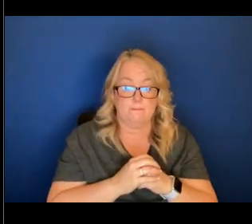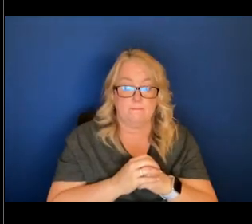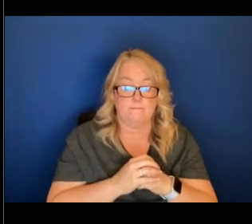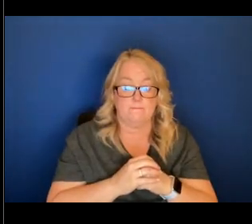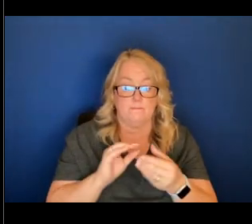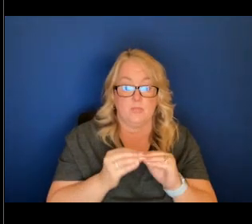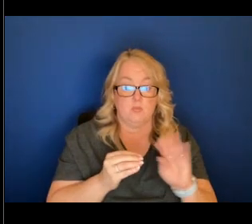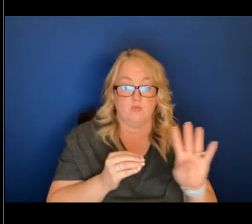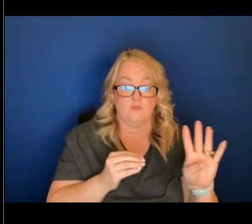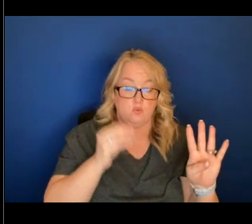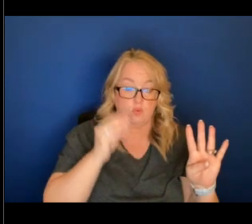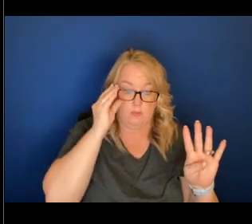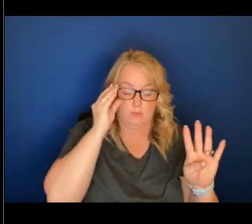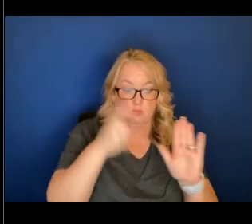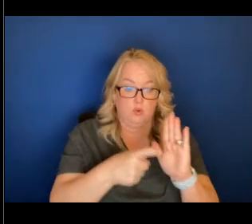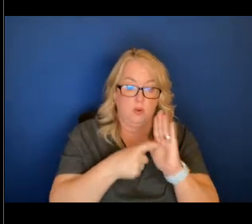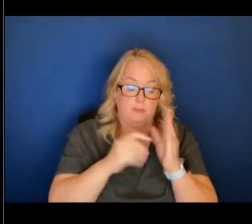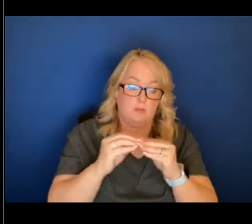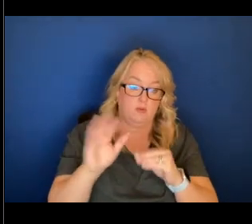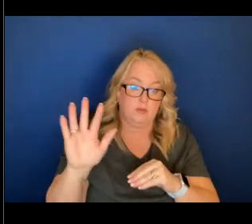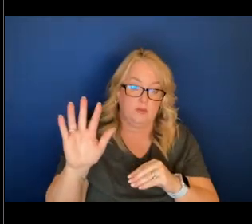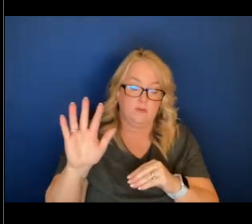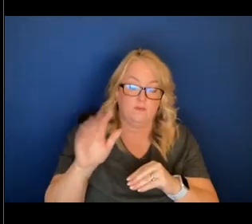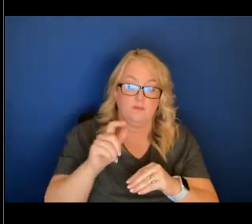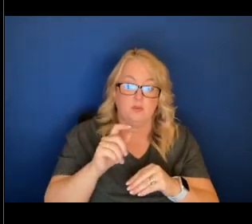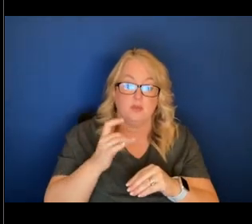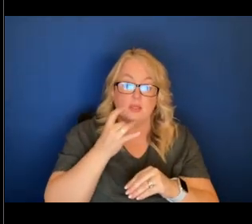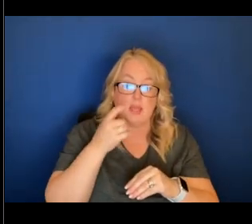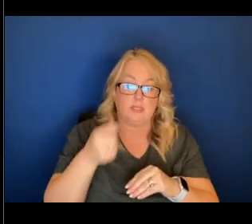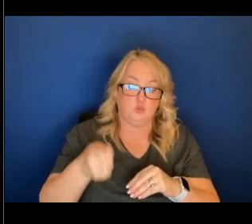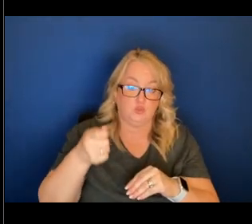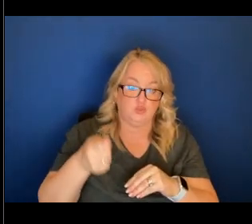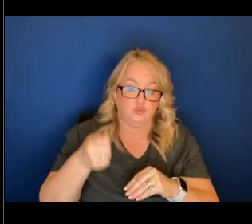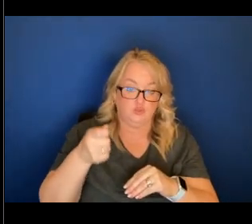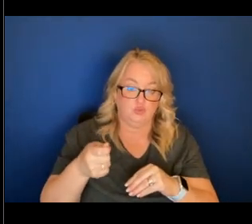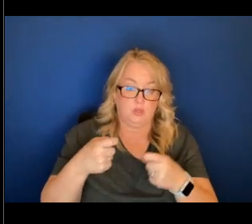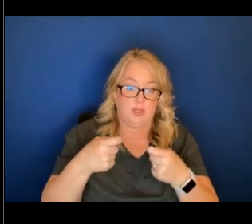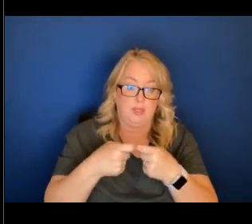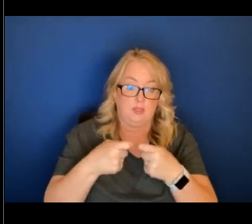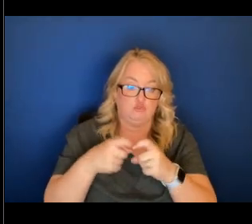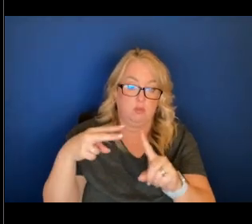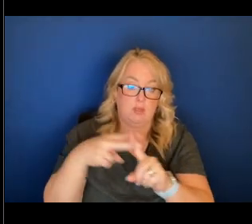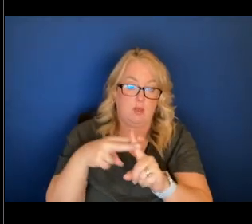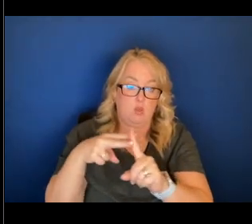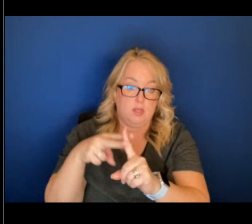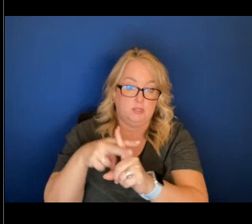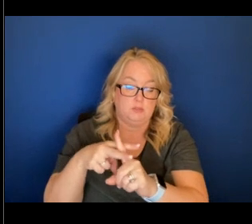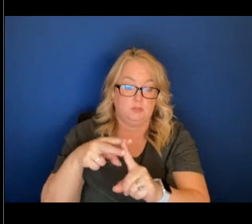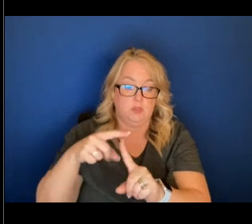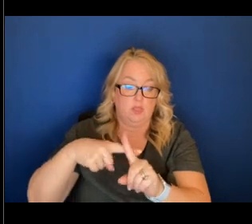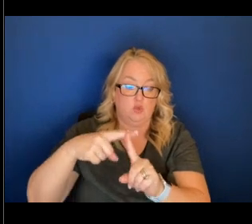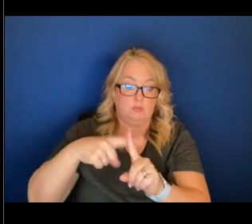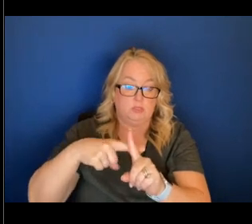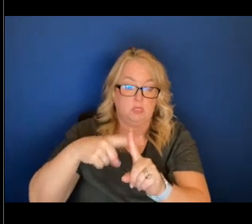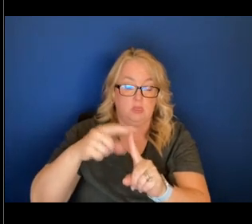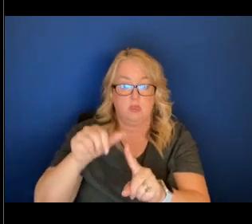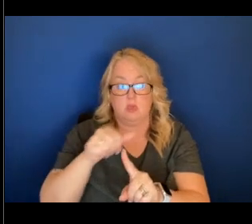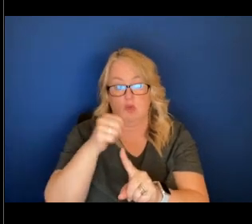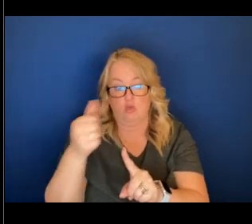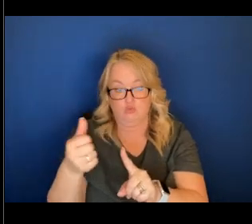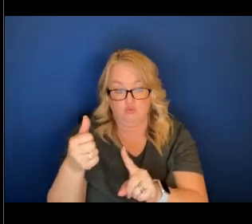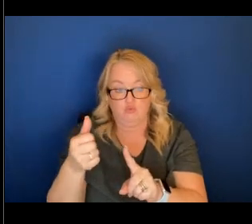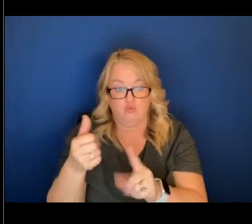Topic 4, Requirement 5, light switches, electrical outlets, thermostats, and other